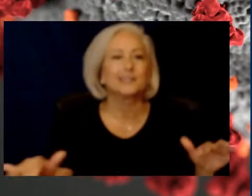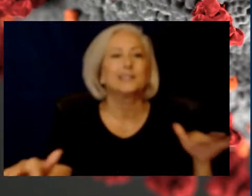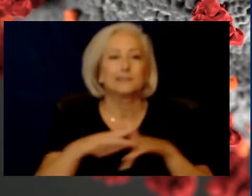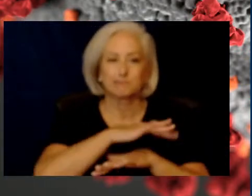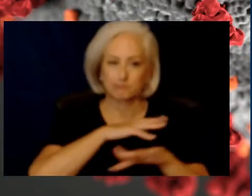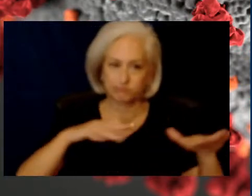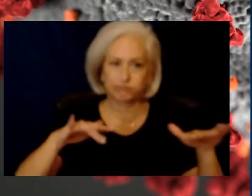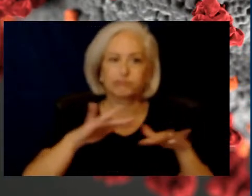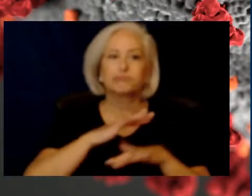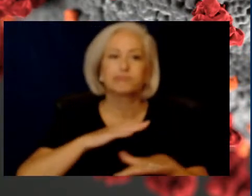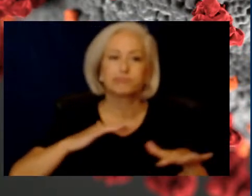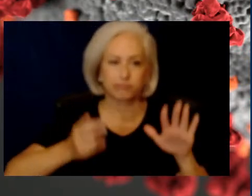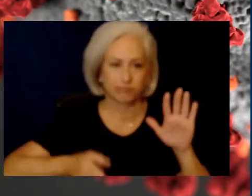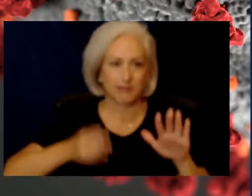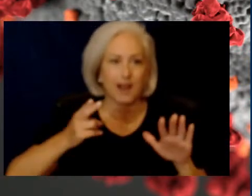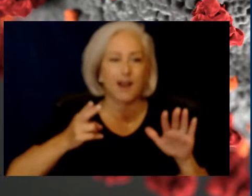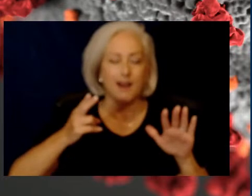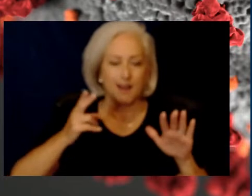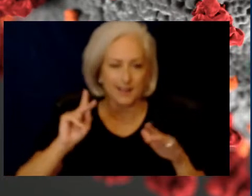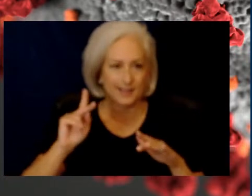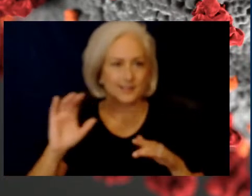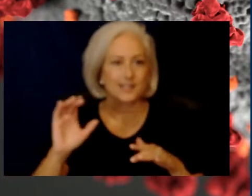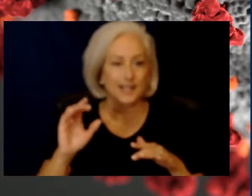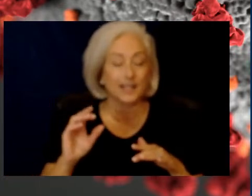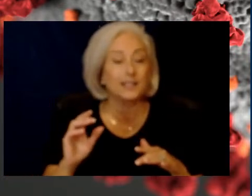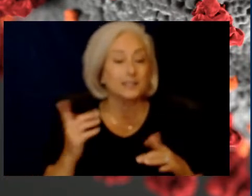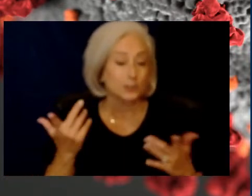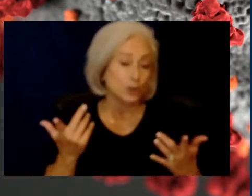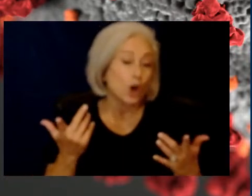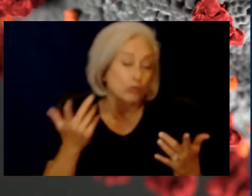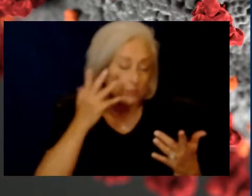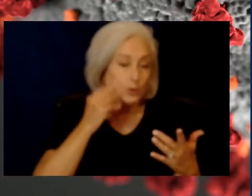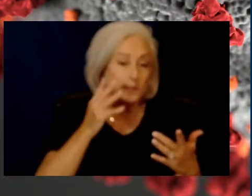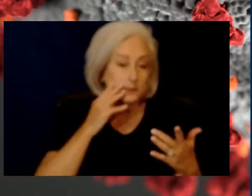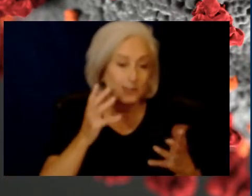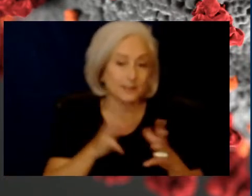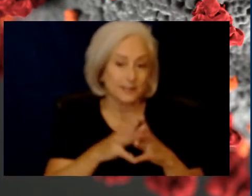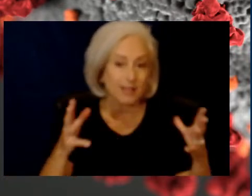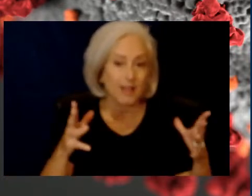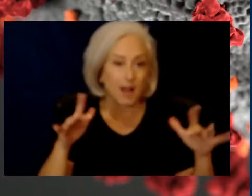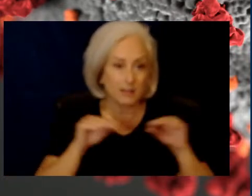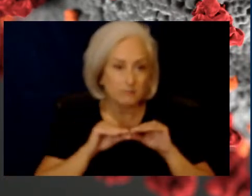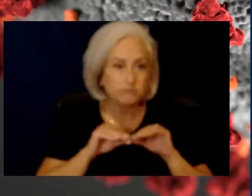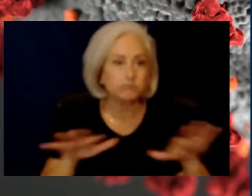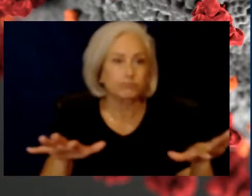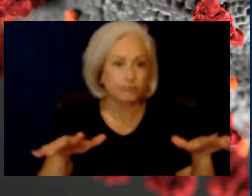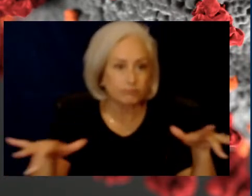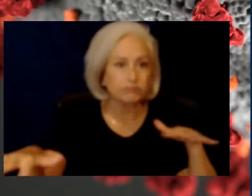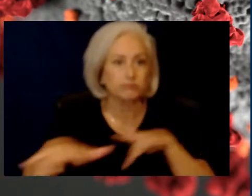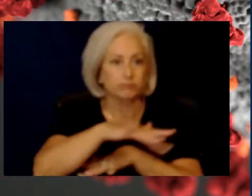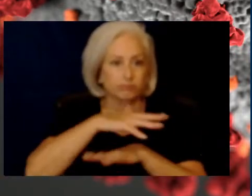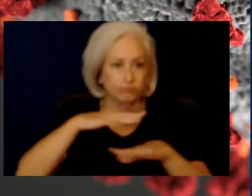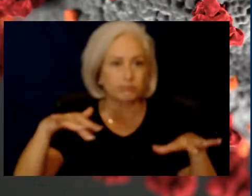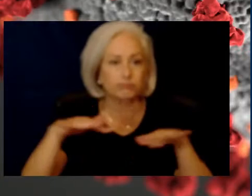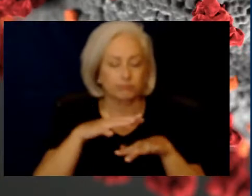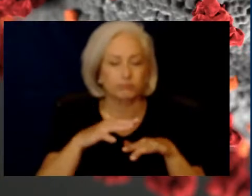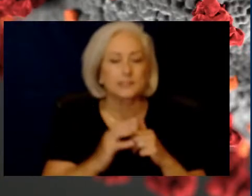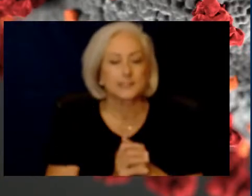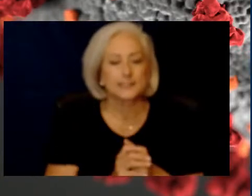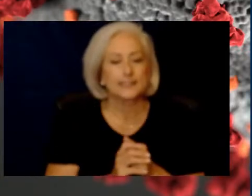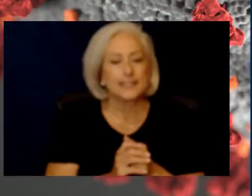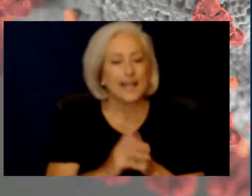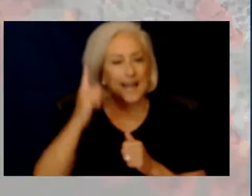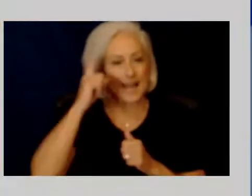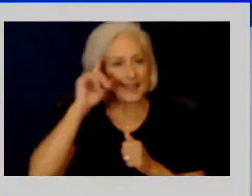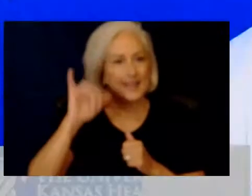in the community, and so we have been dealing with high circulation. And I feel that our numbers in the hospital